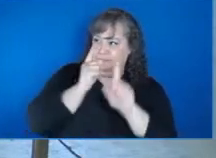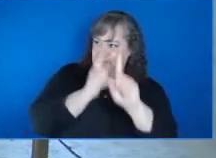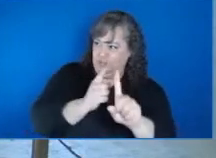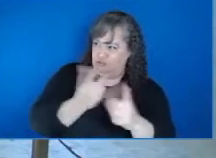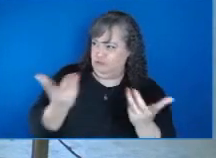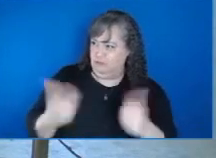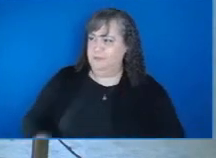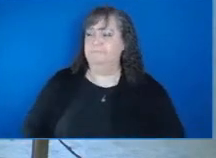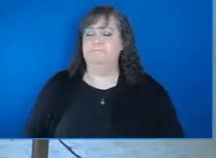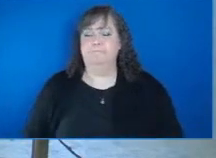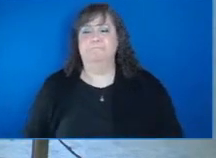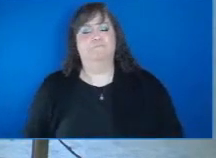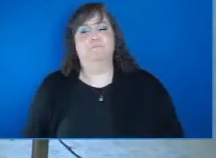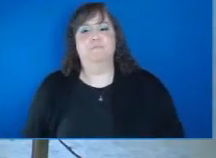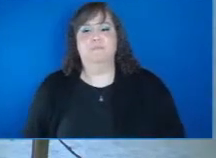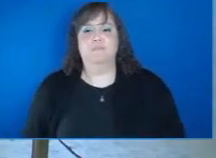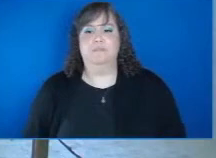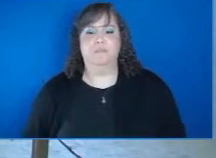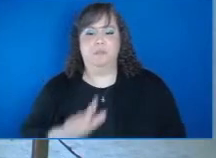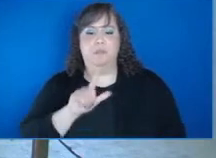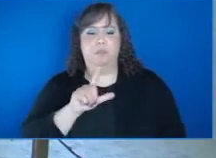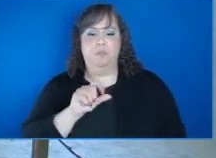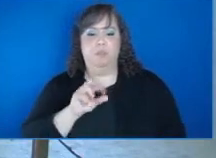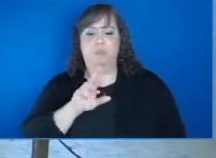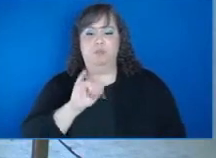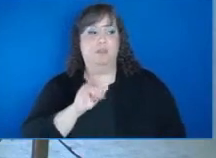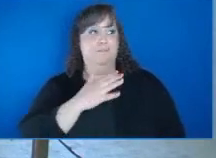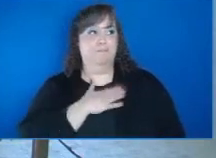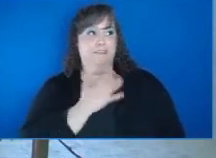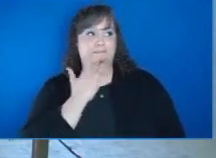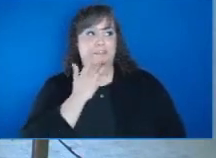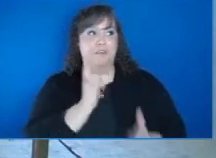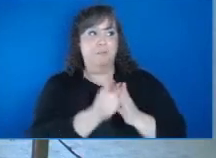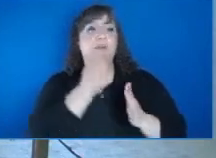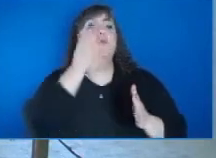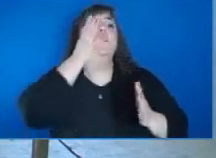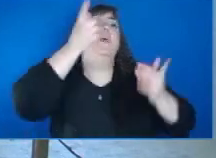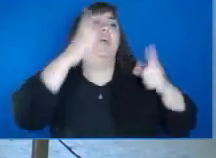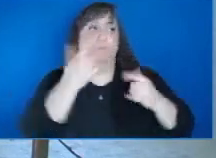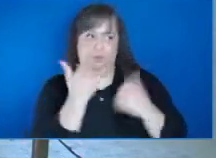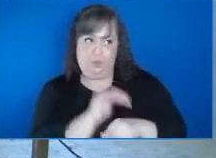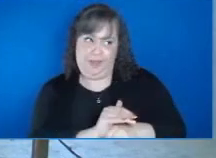I think my favorite moment's going to happen tonight so far. I mean, agreed.